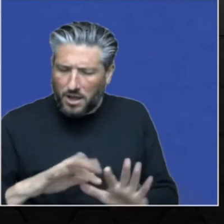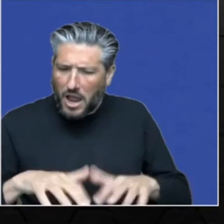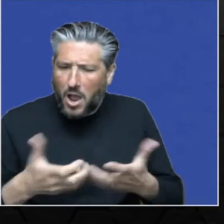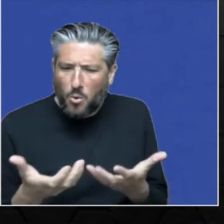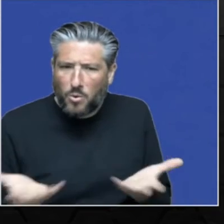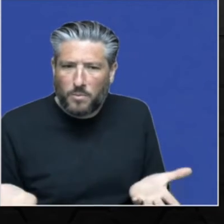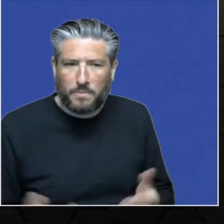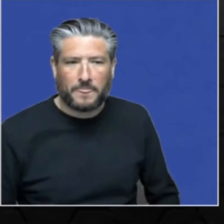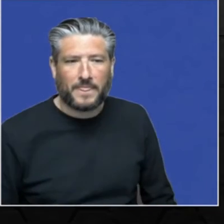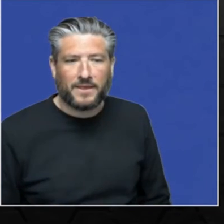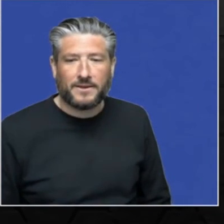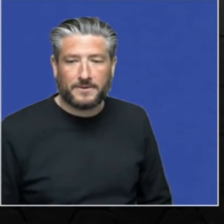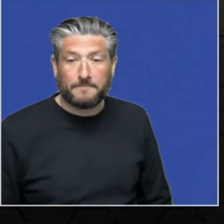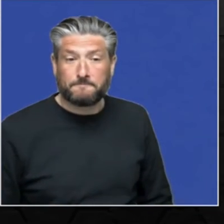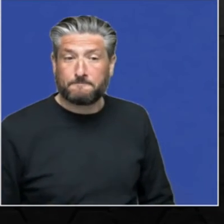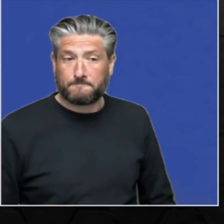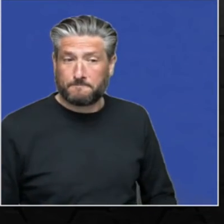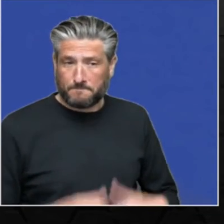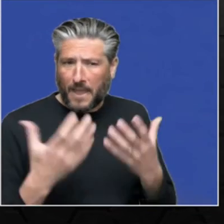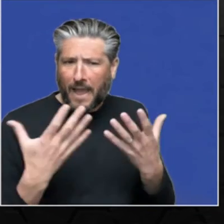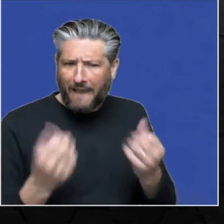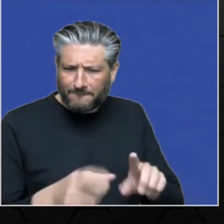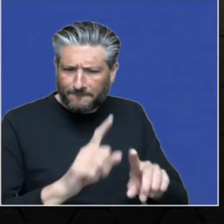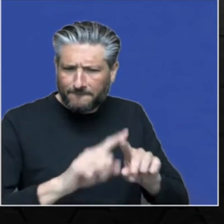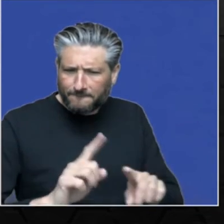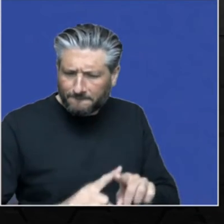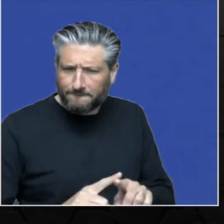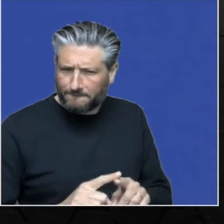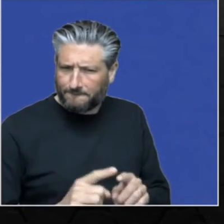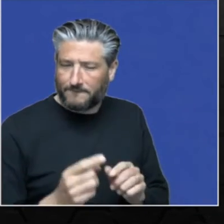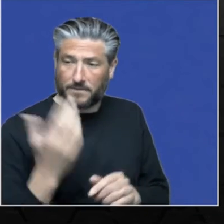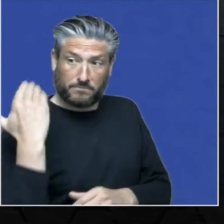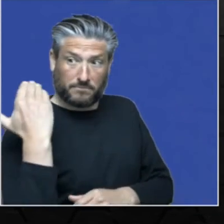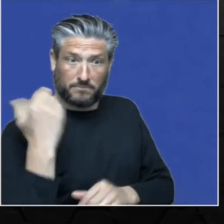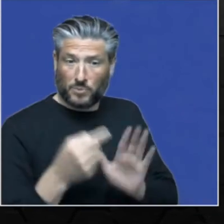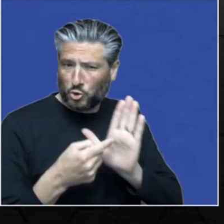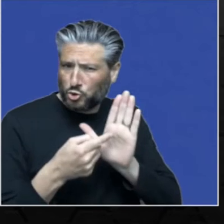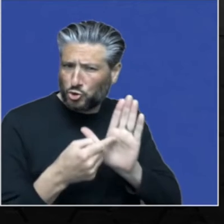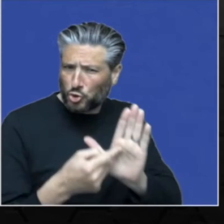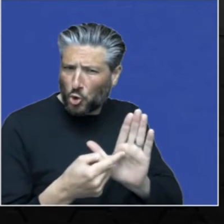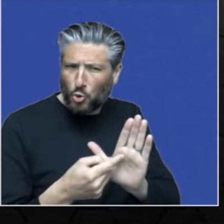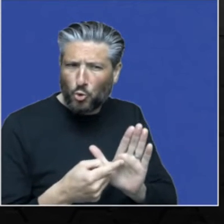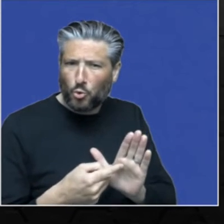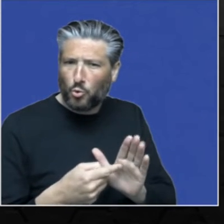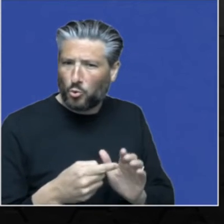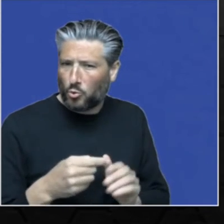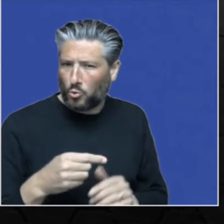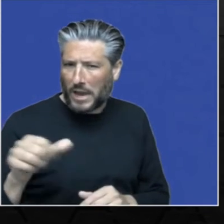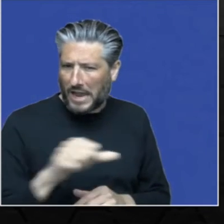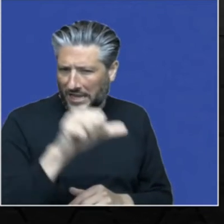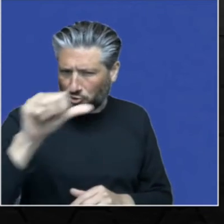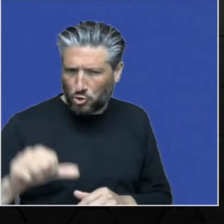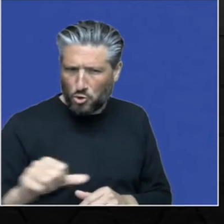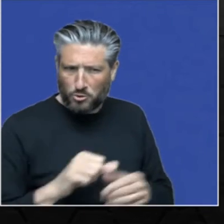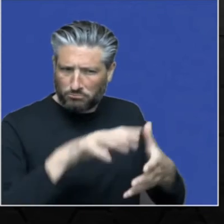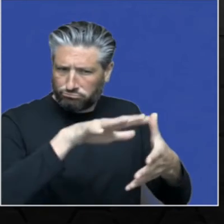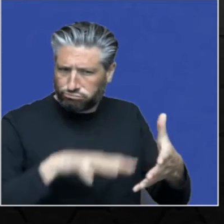through the channels, as I showed a little bit before, in Facebook or any other apps you have.